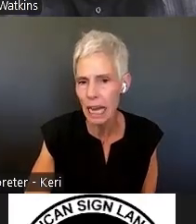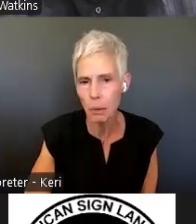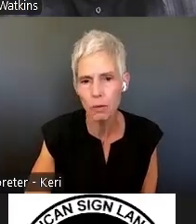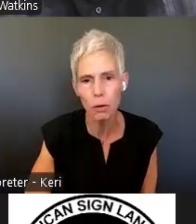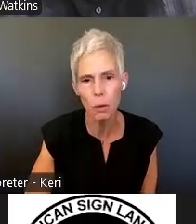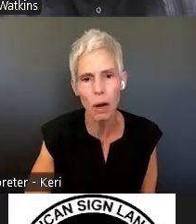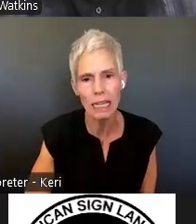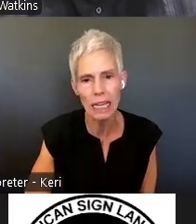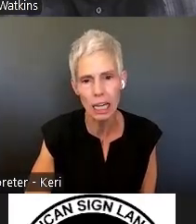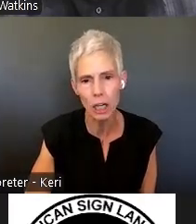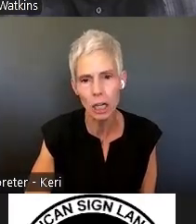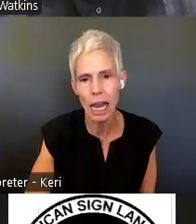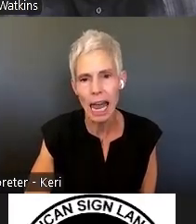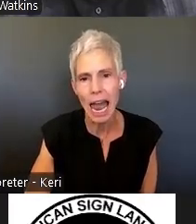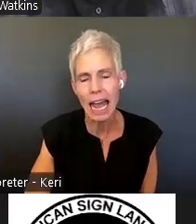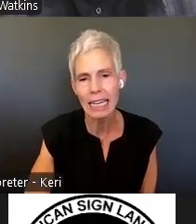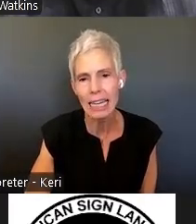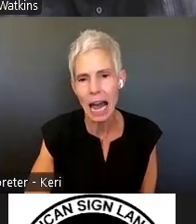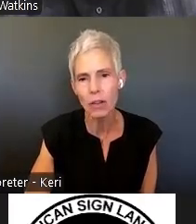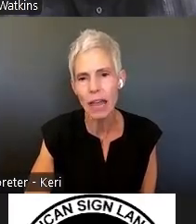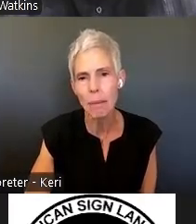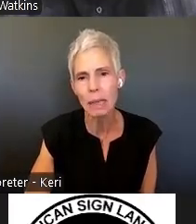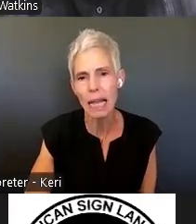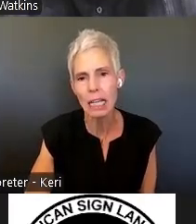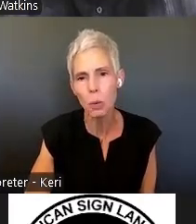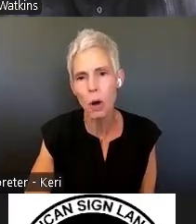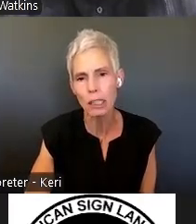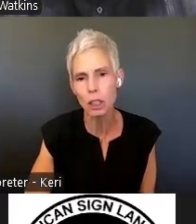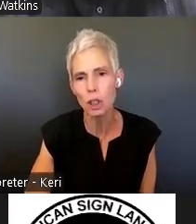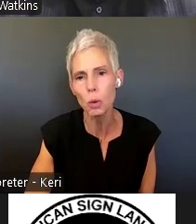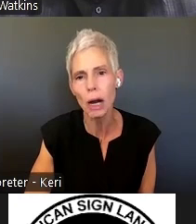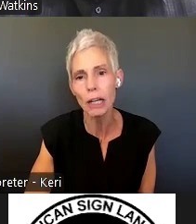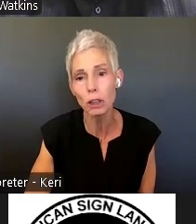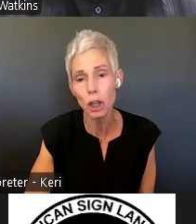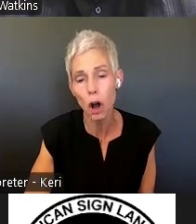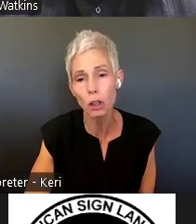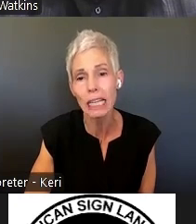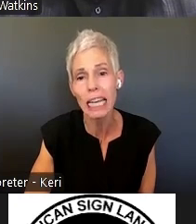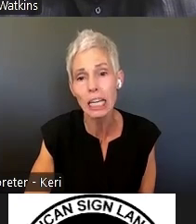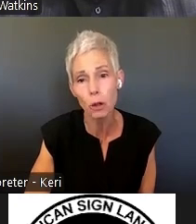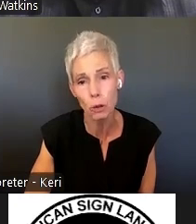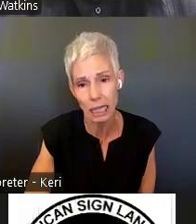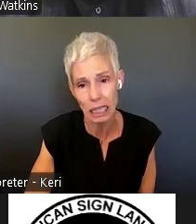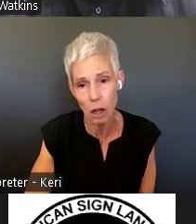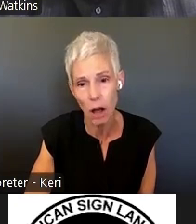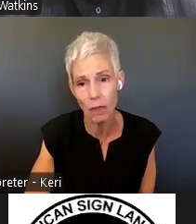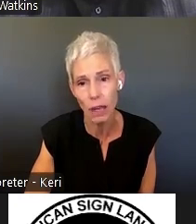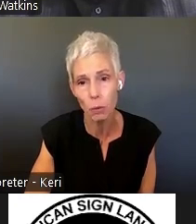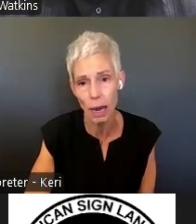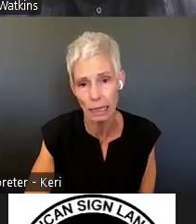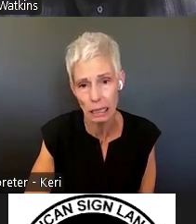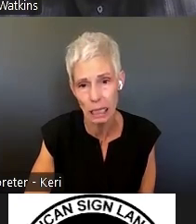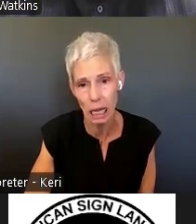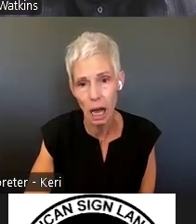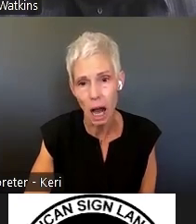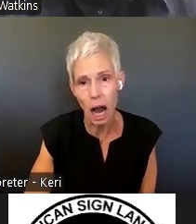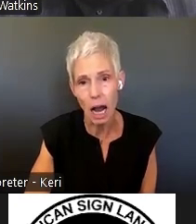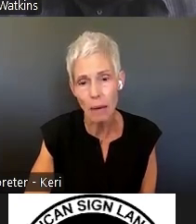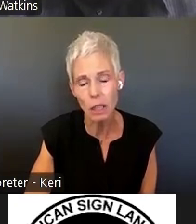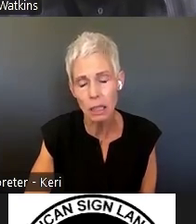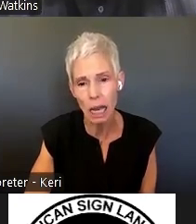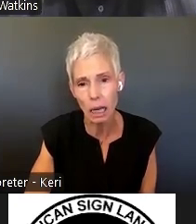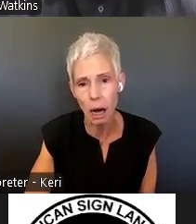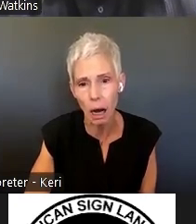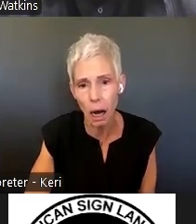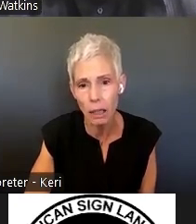was stable for 1 year. And now that place wants $200 increase on their rent.